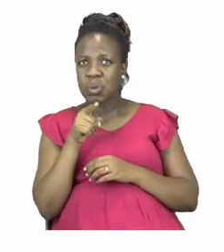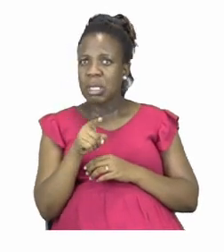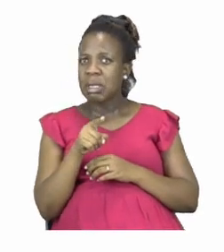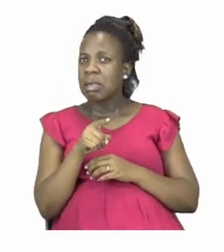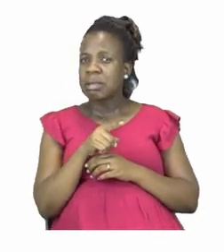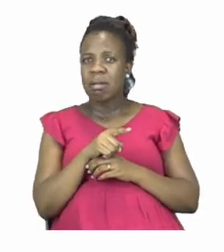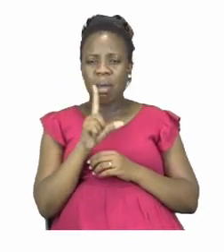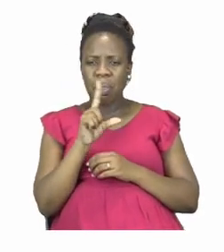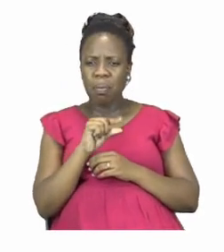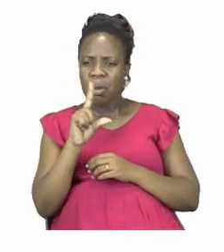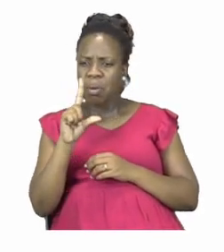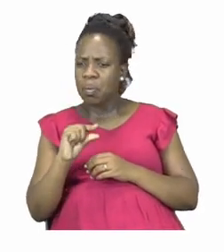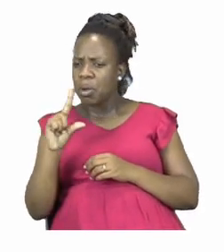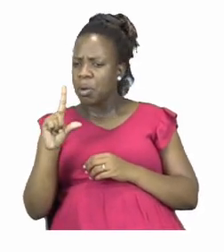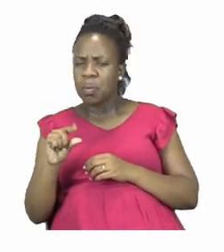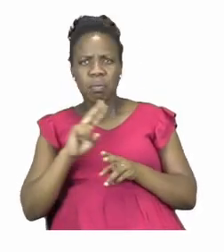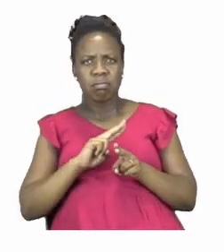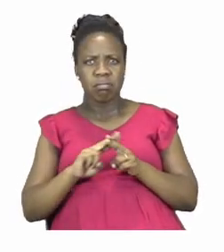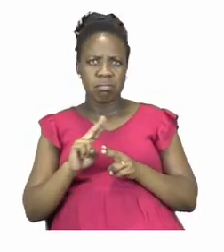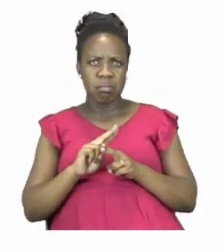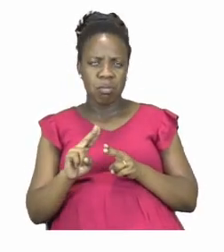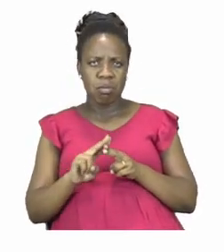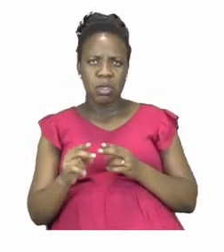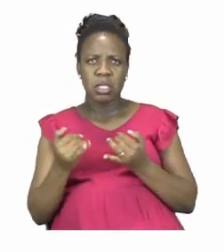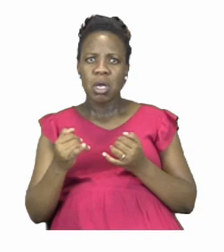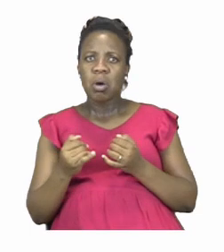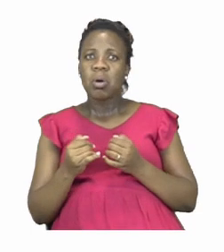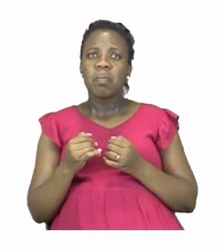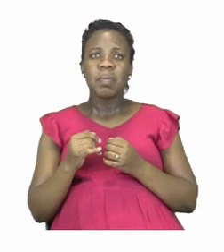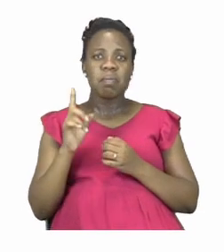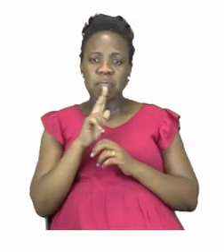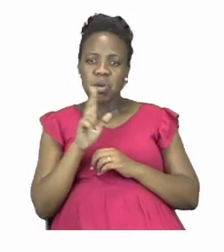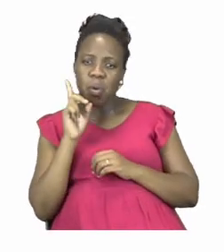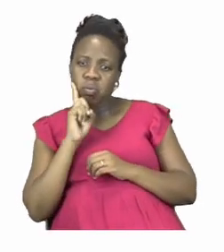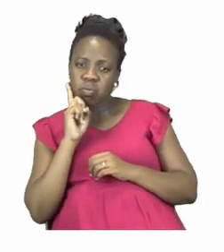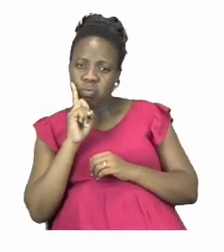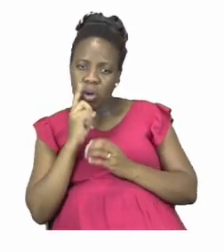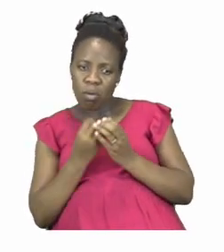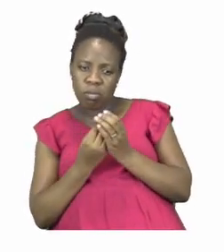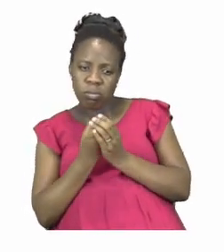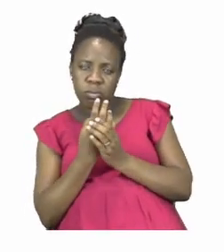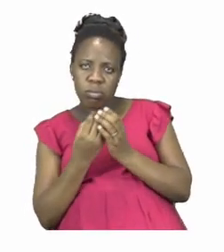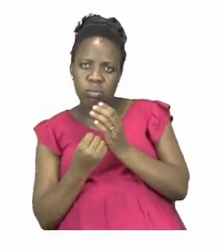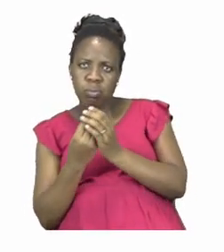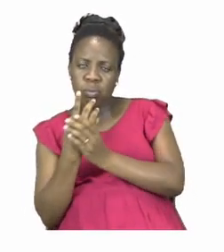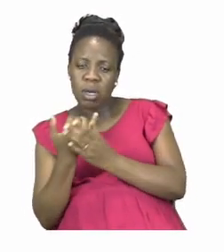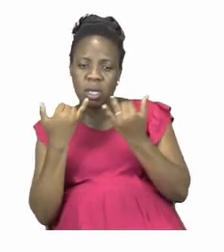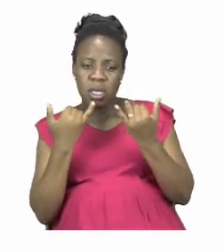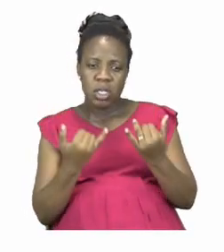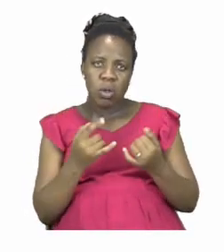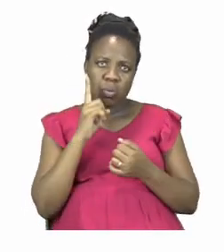nature conservation planted some more of these plants, so we have to look at the